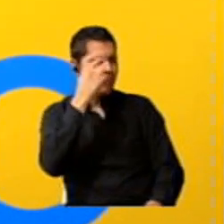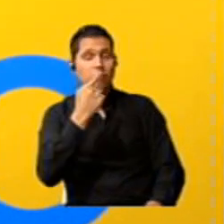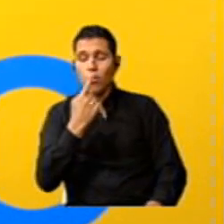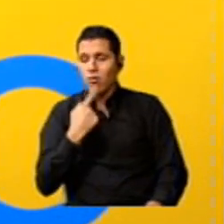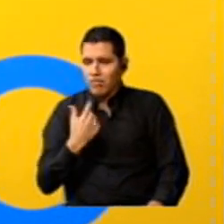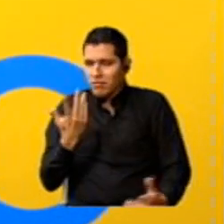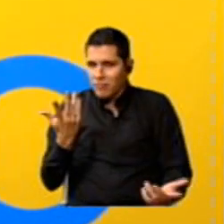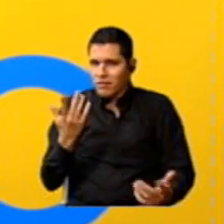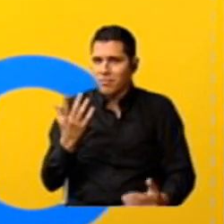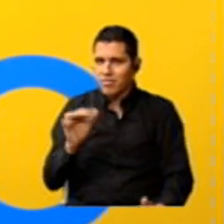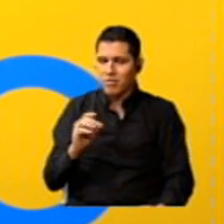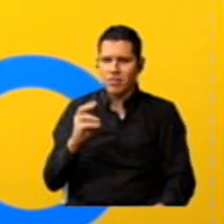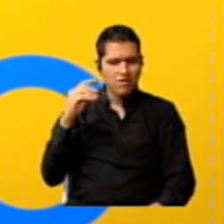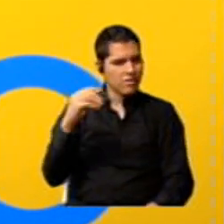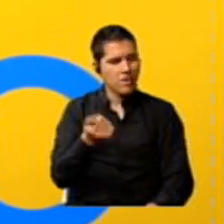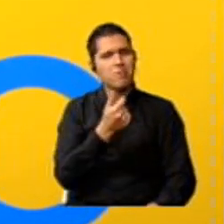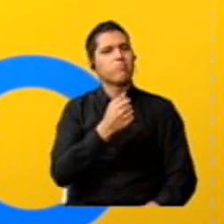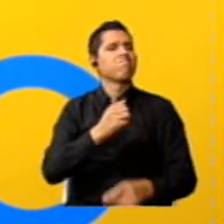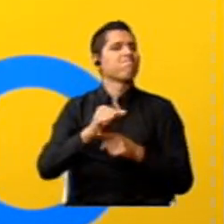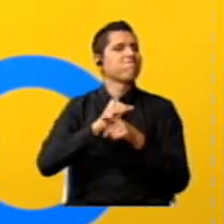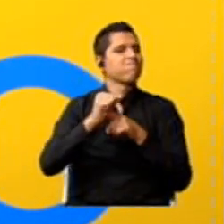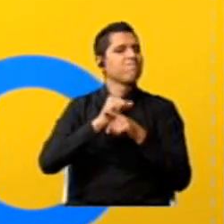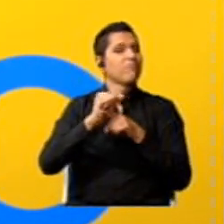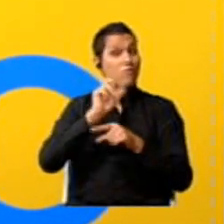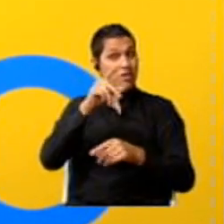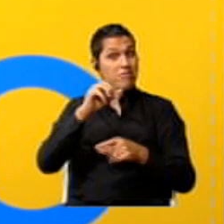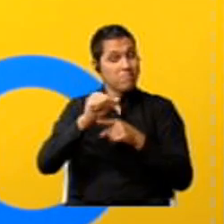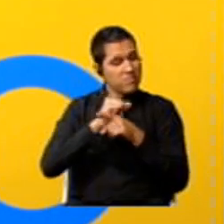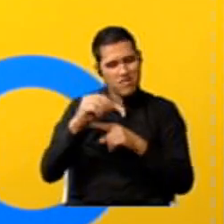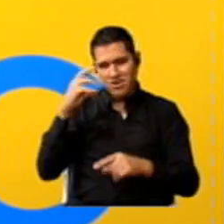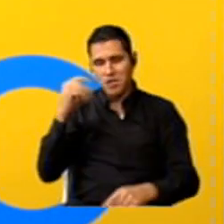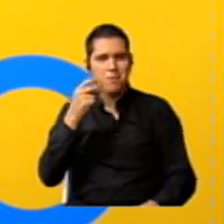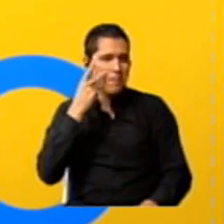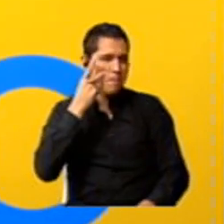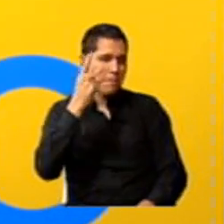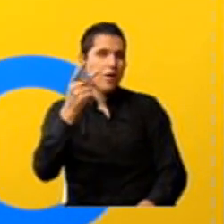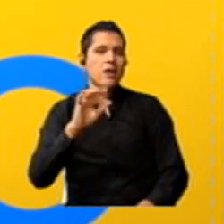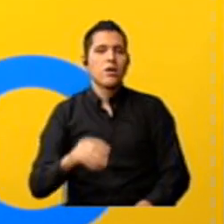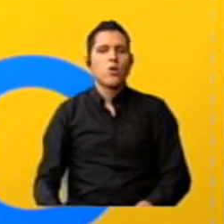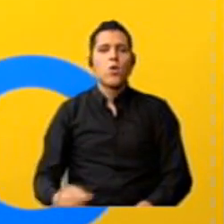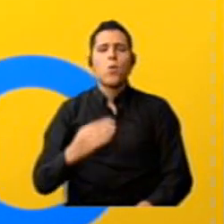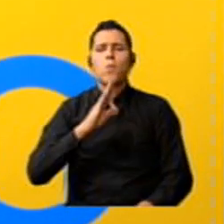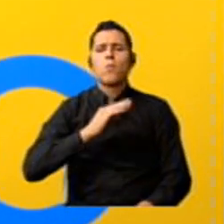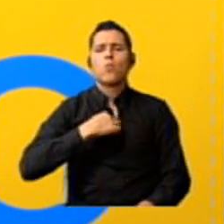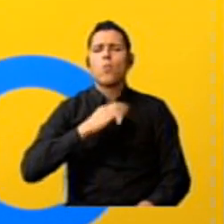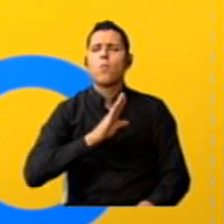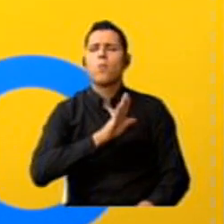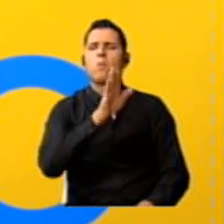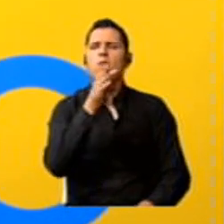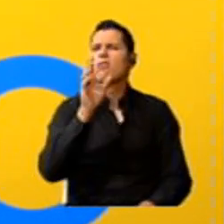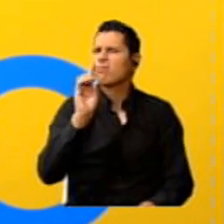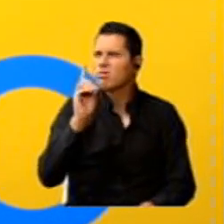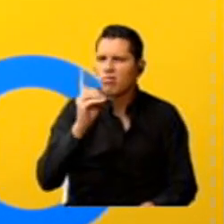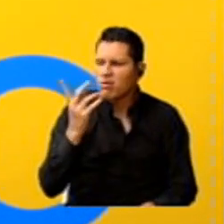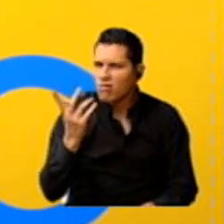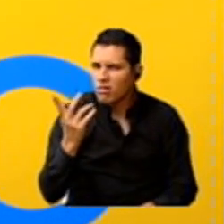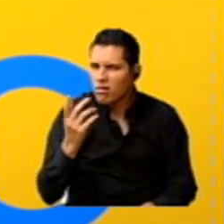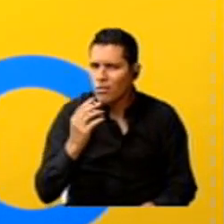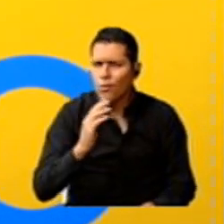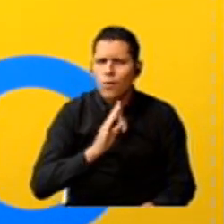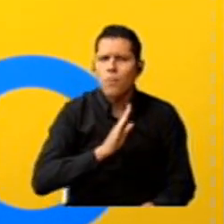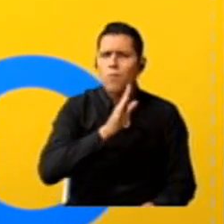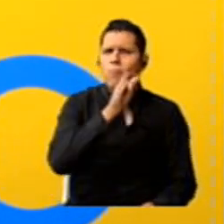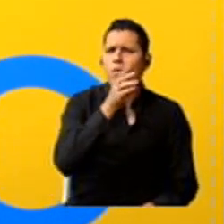a fast practice, okay? Let's see. Where are you going, Waldo?